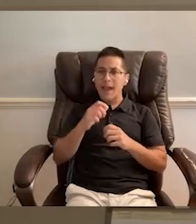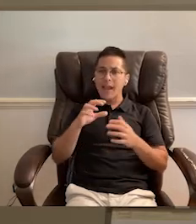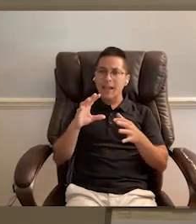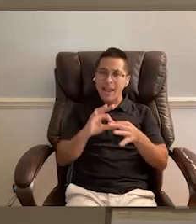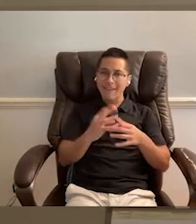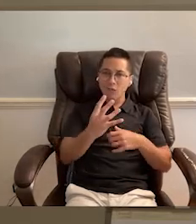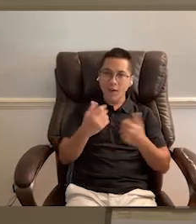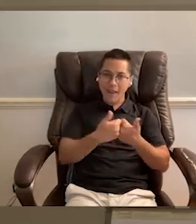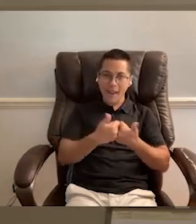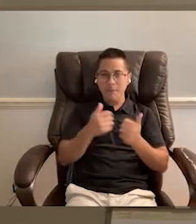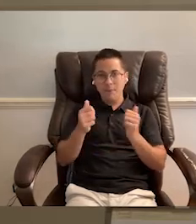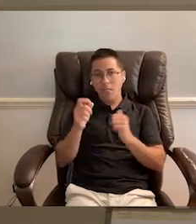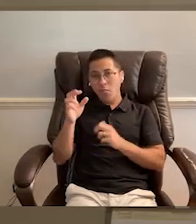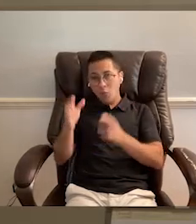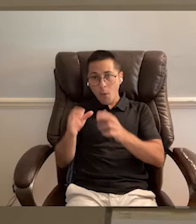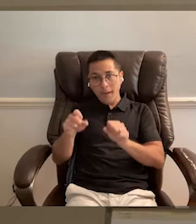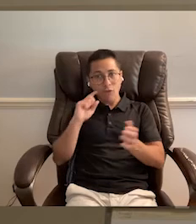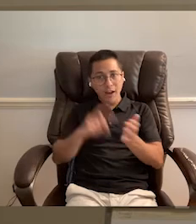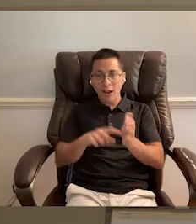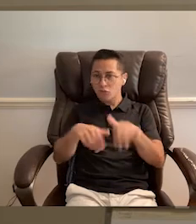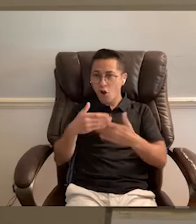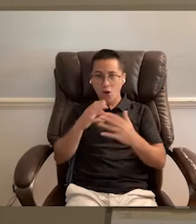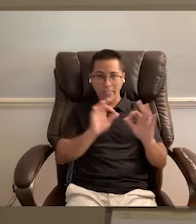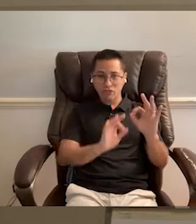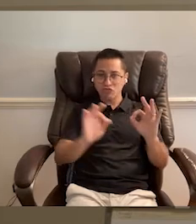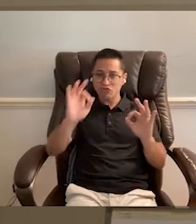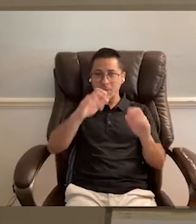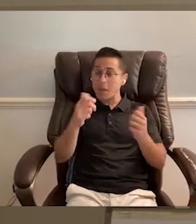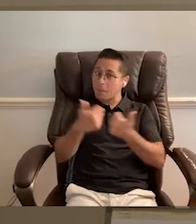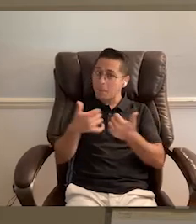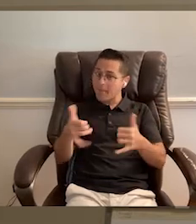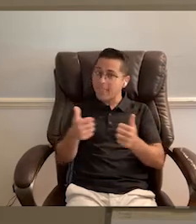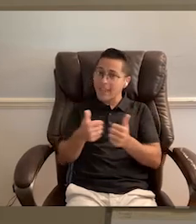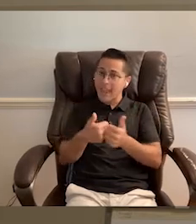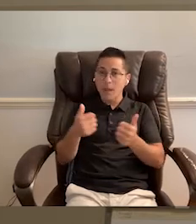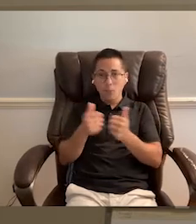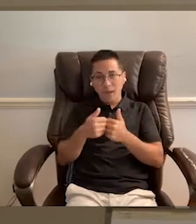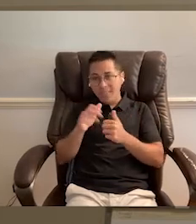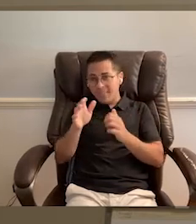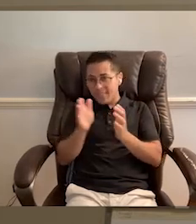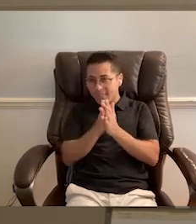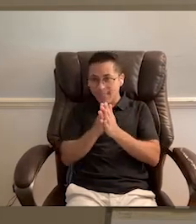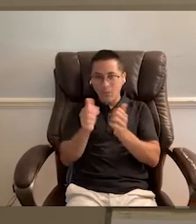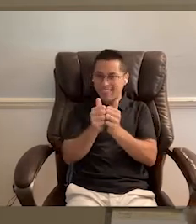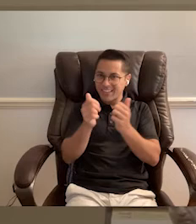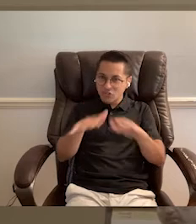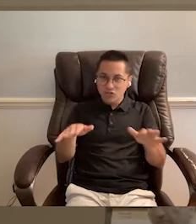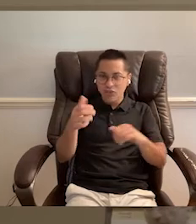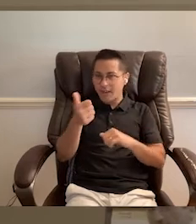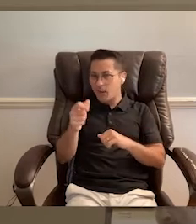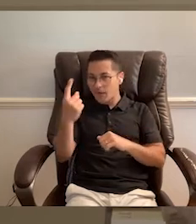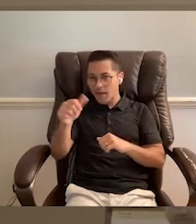So this here is for medicine, right? So this person wants to get his medicine. So what we did here, we did a facial expression